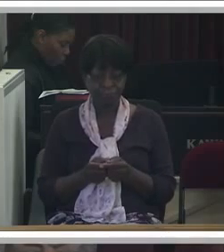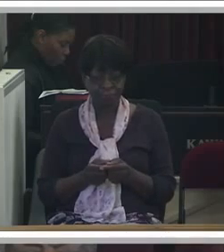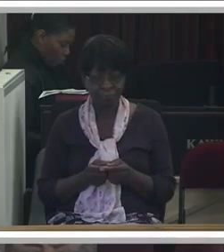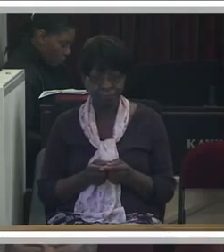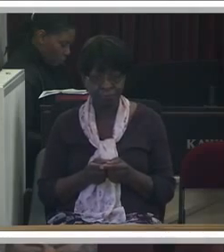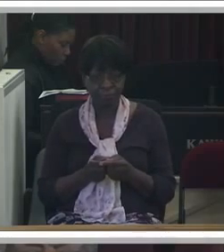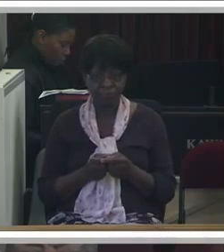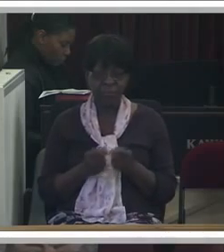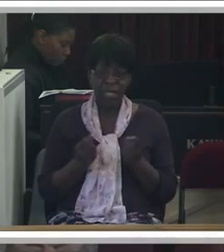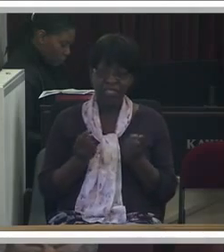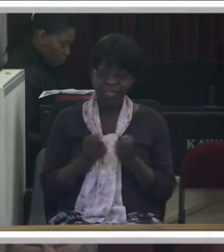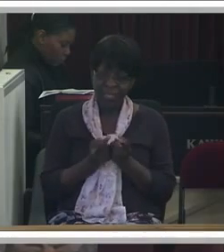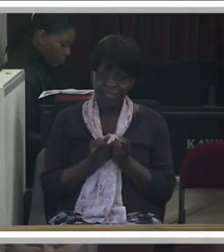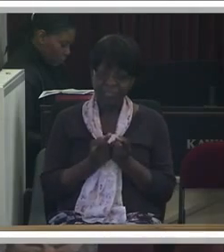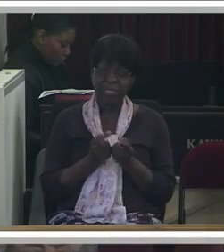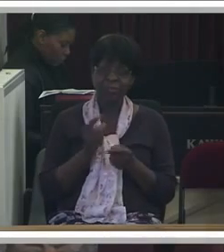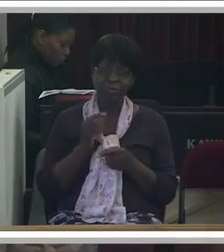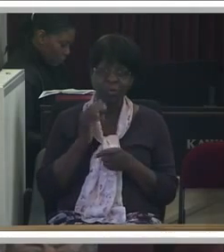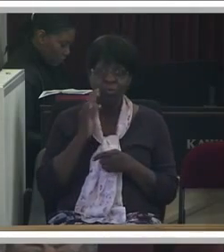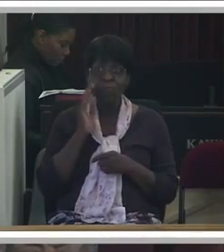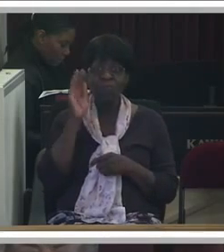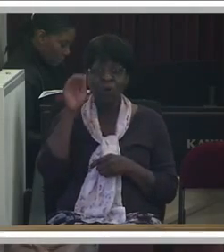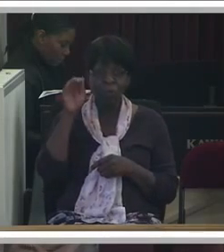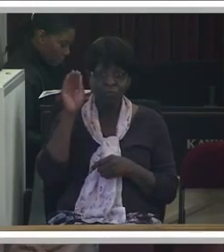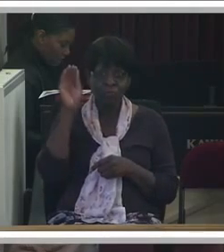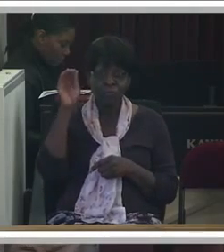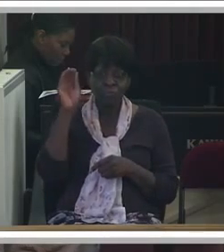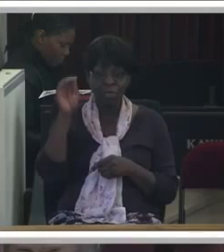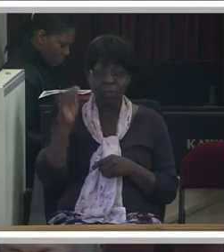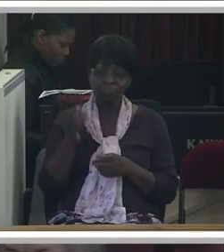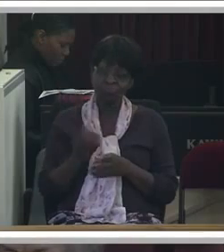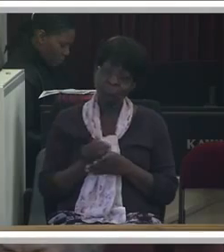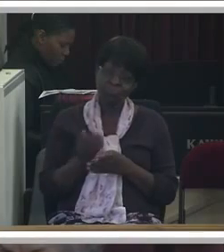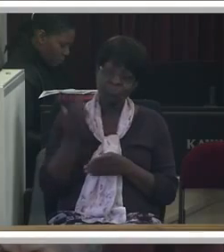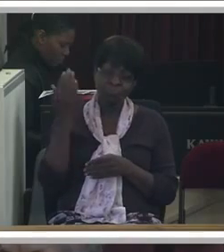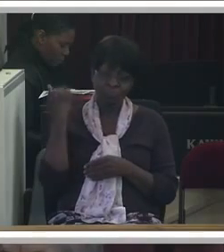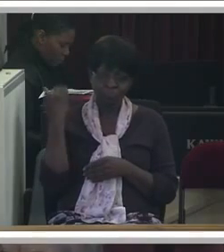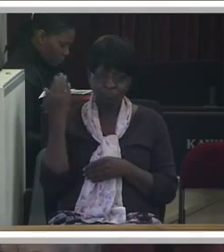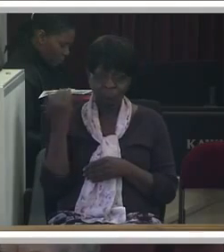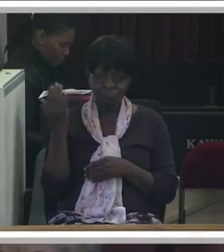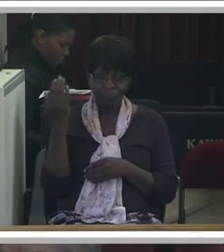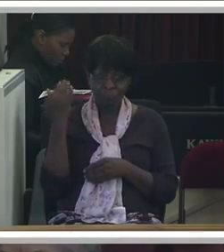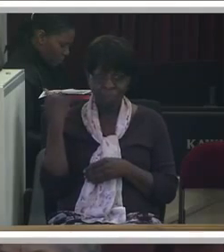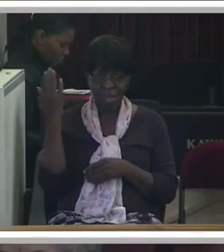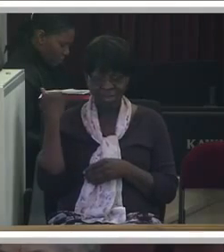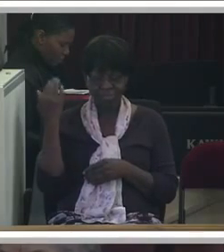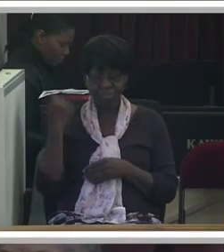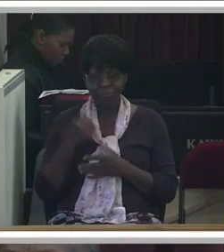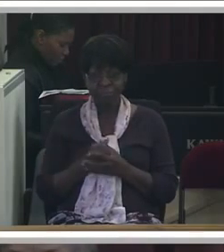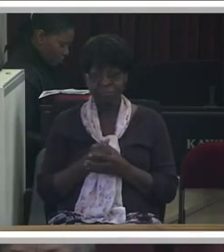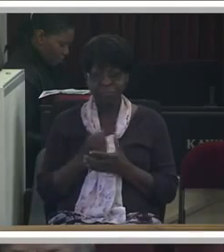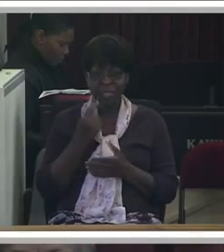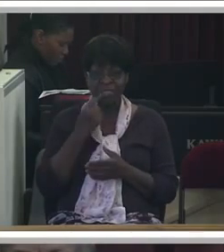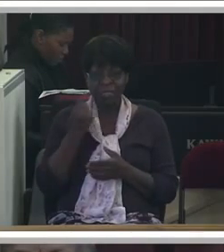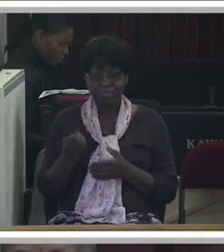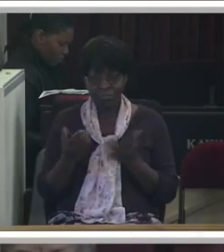that point forward, things that point backward, things that tell us of the